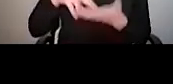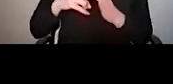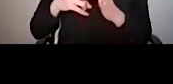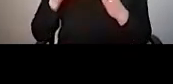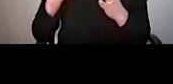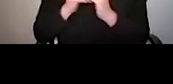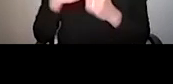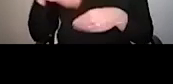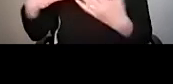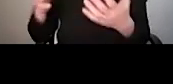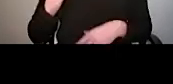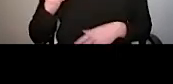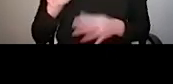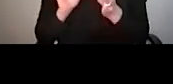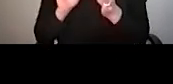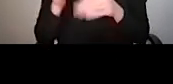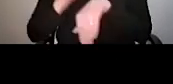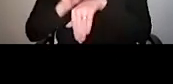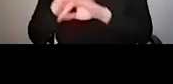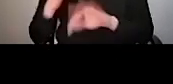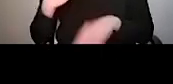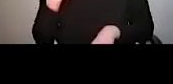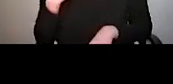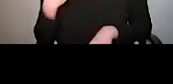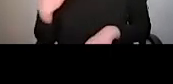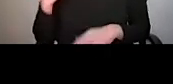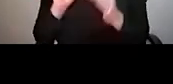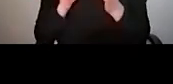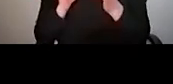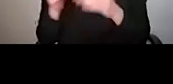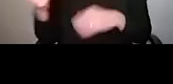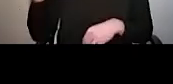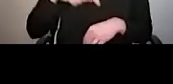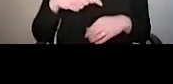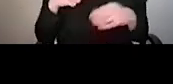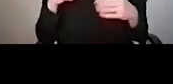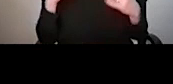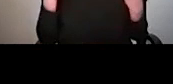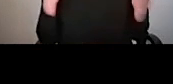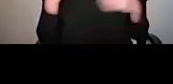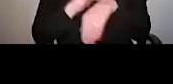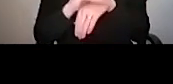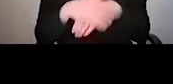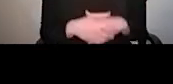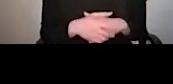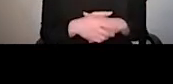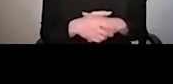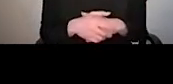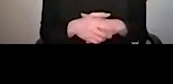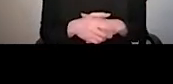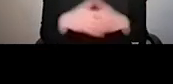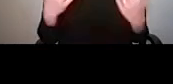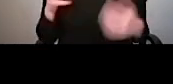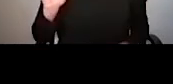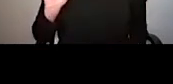interpretation this evening. So very pleased to have our interpreters here this evening. The ARO